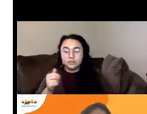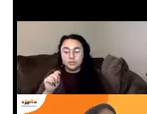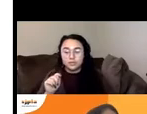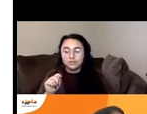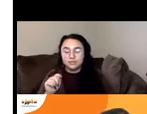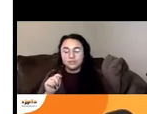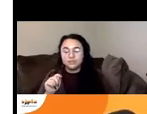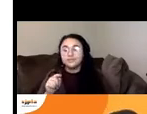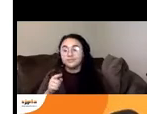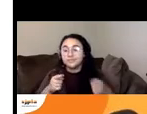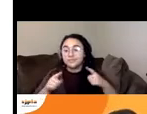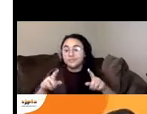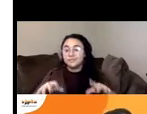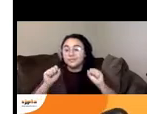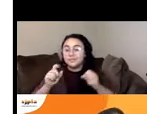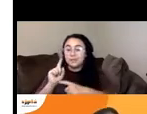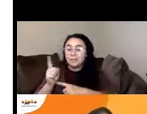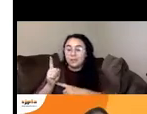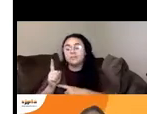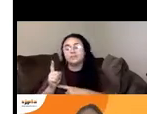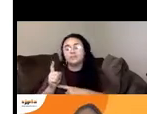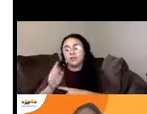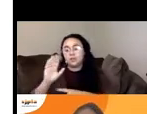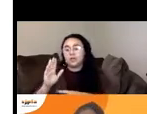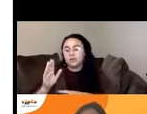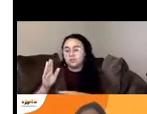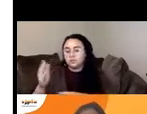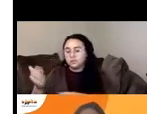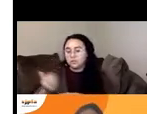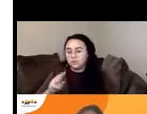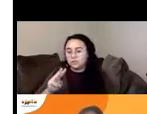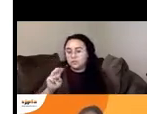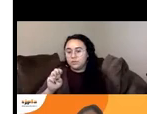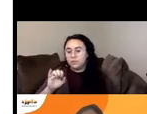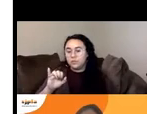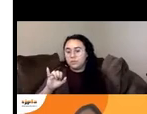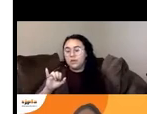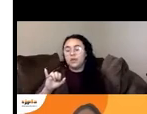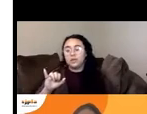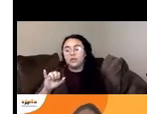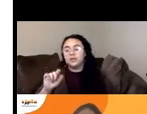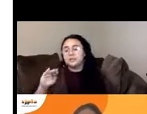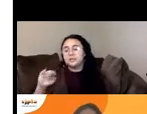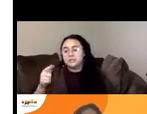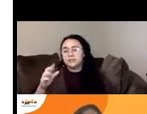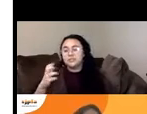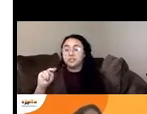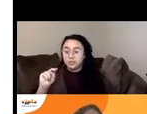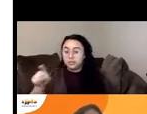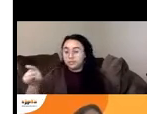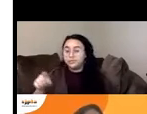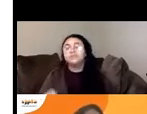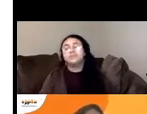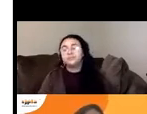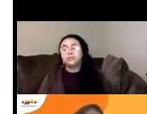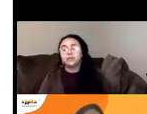that, I'm going to invite Wei Ting, our awesome partner, Wei Ting Chen,